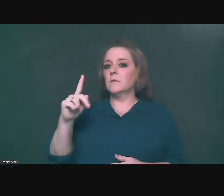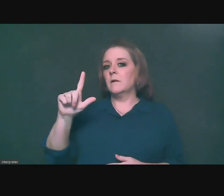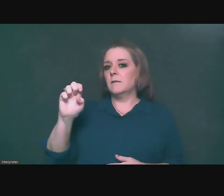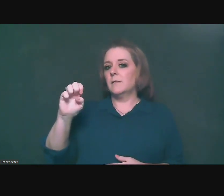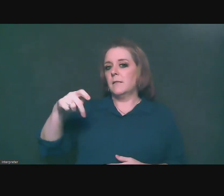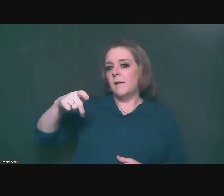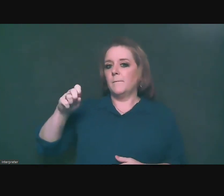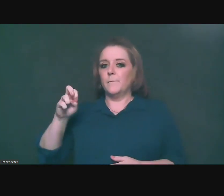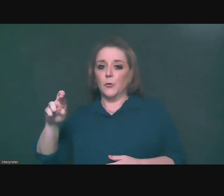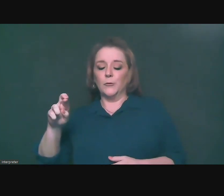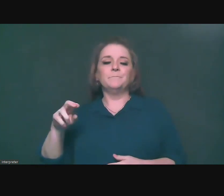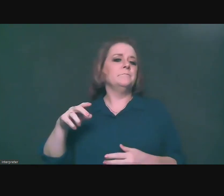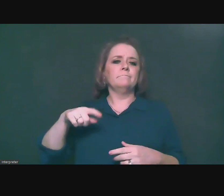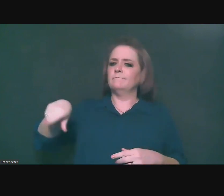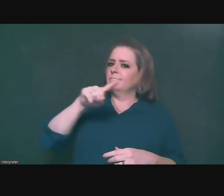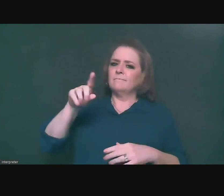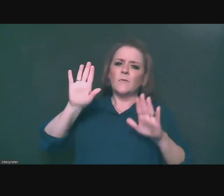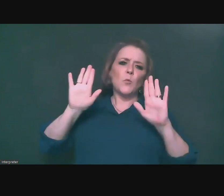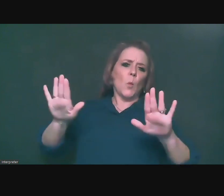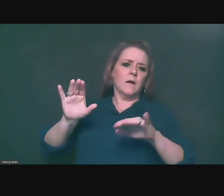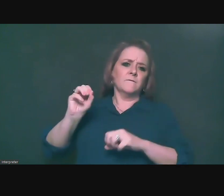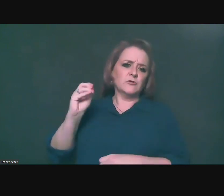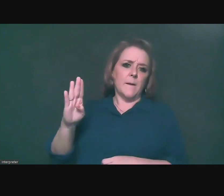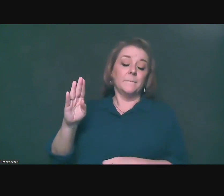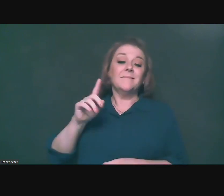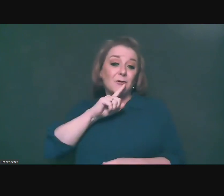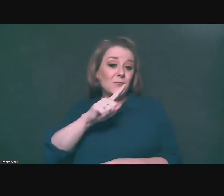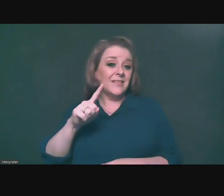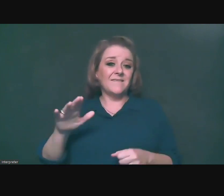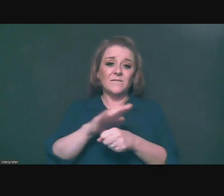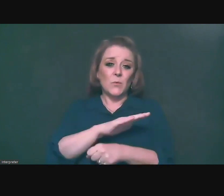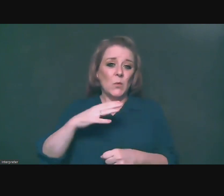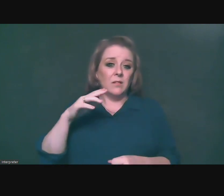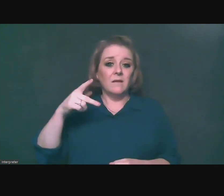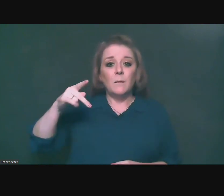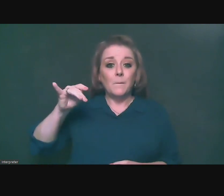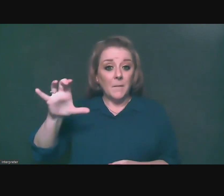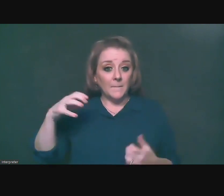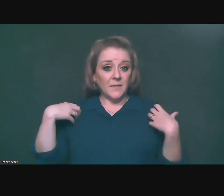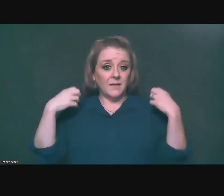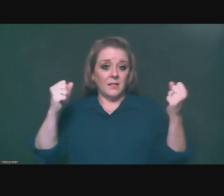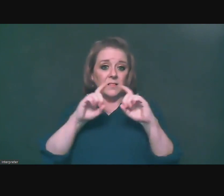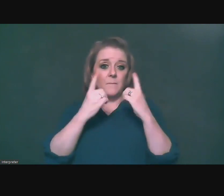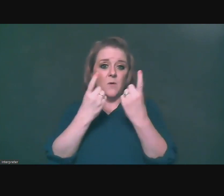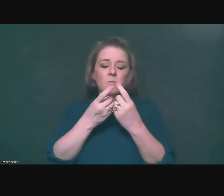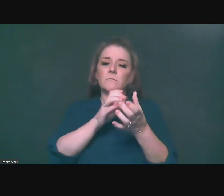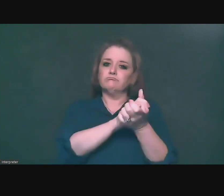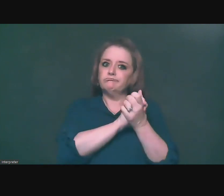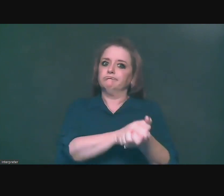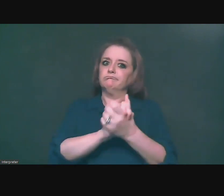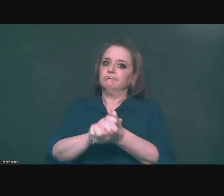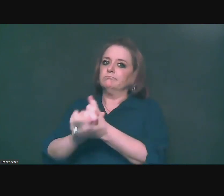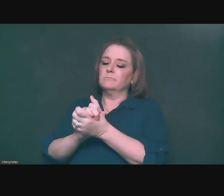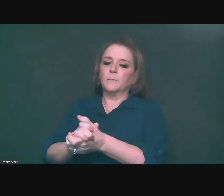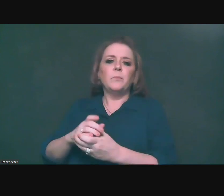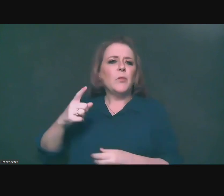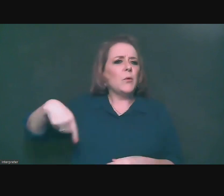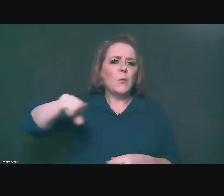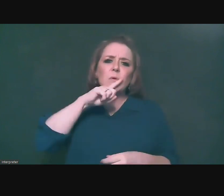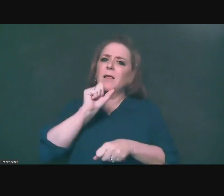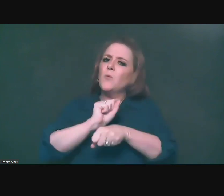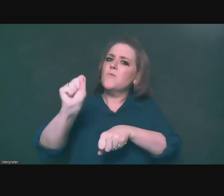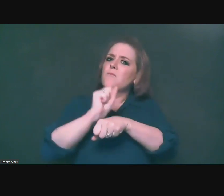job that they're doing, and the entire staff of the Lubbock Health Department and the yeoman's effort that they're doing